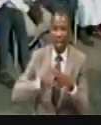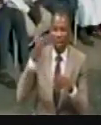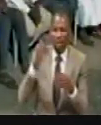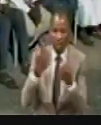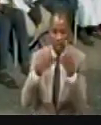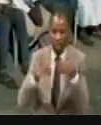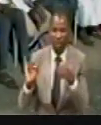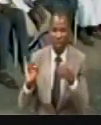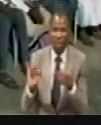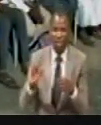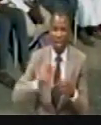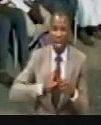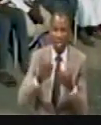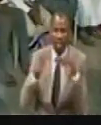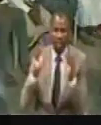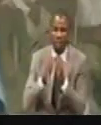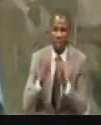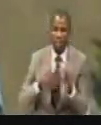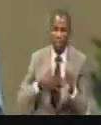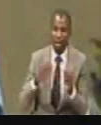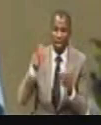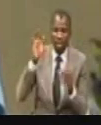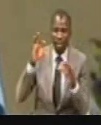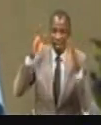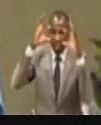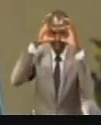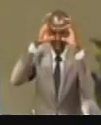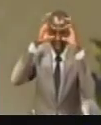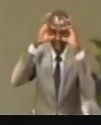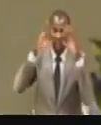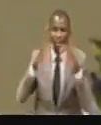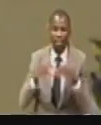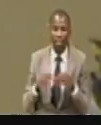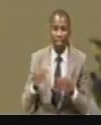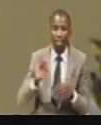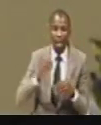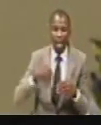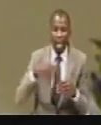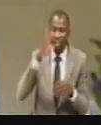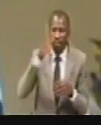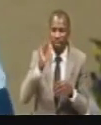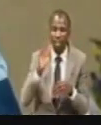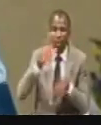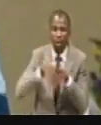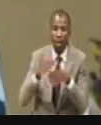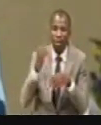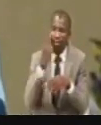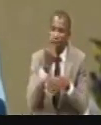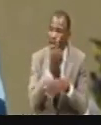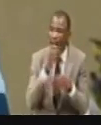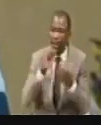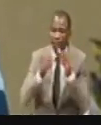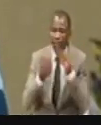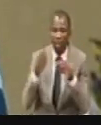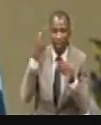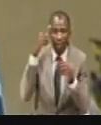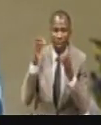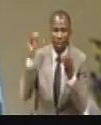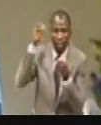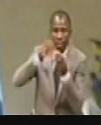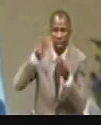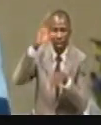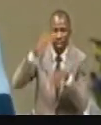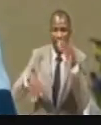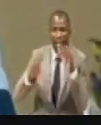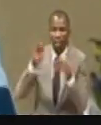change. Yesterday, while I was coming, I came with my glasses. I've been